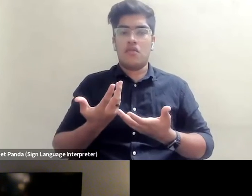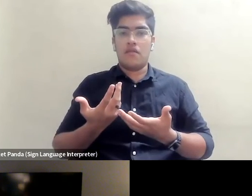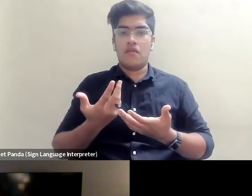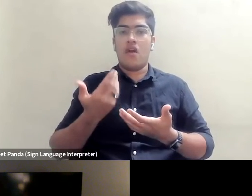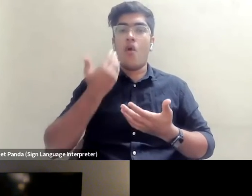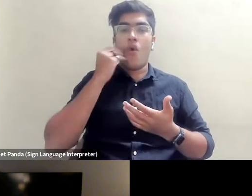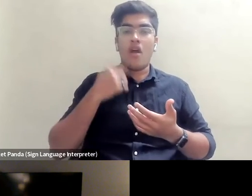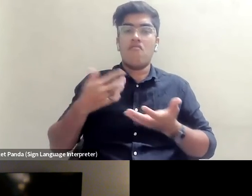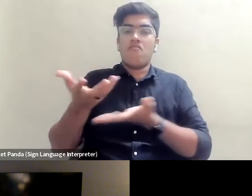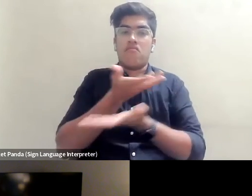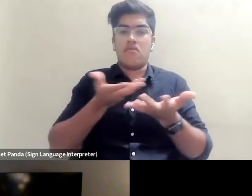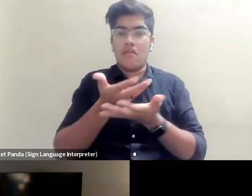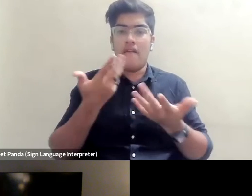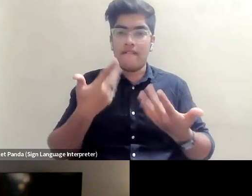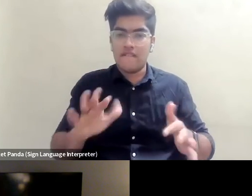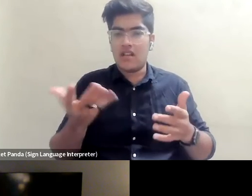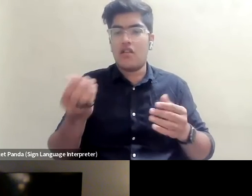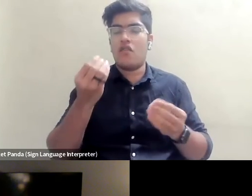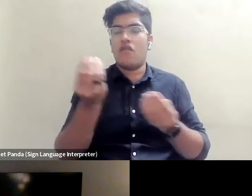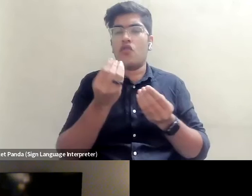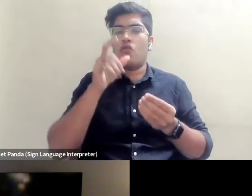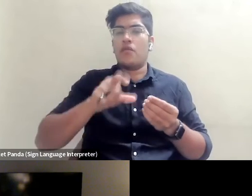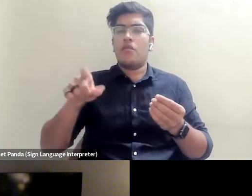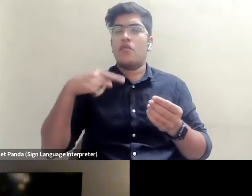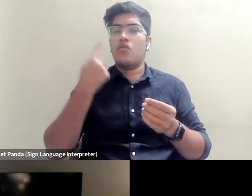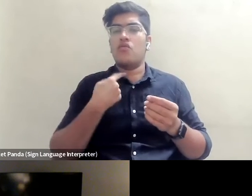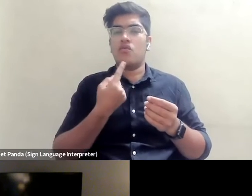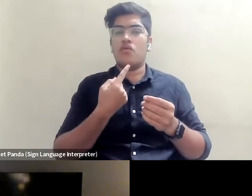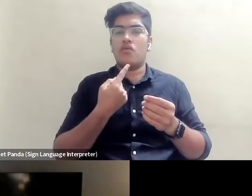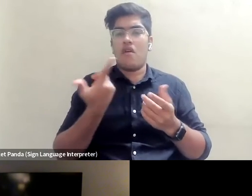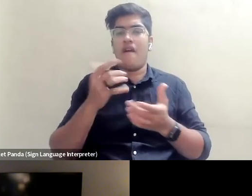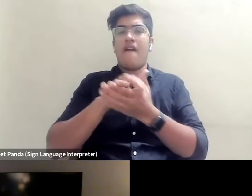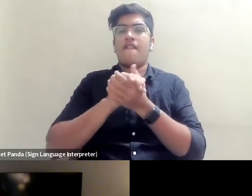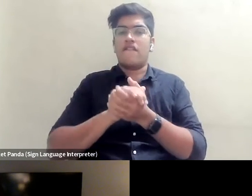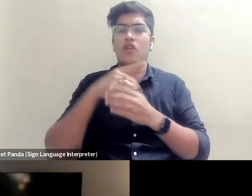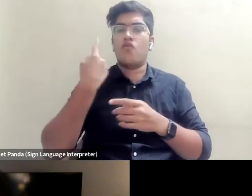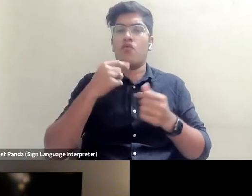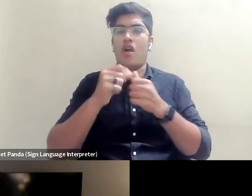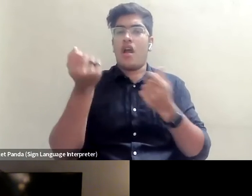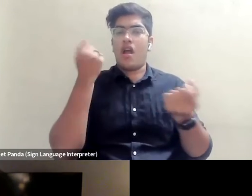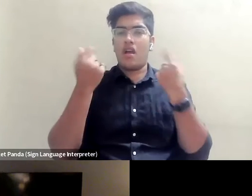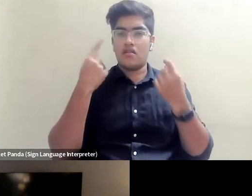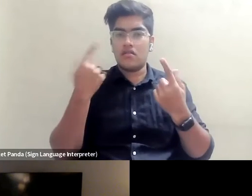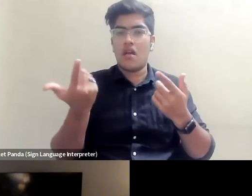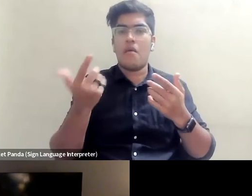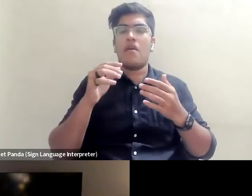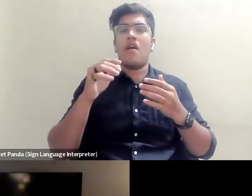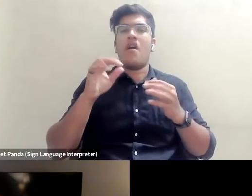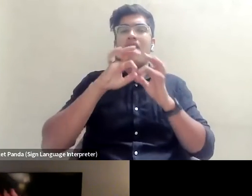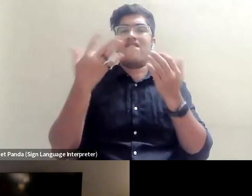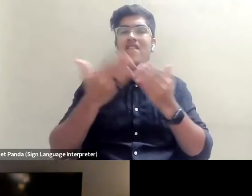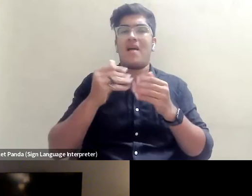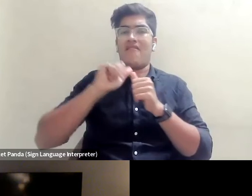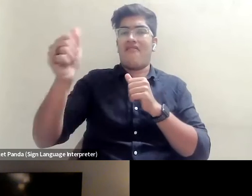with, anecdotally speaking, I have conversations with my, friends who are Assamese or, distant cousins and so forth. There's